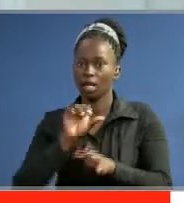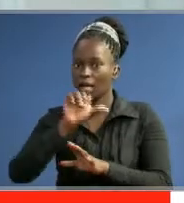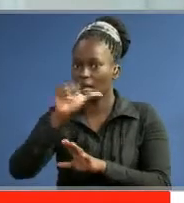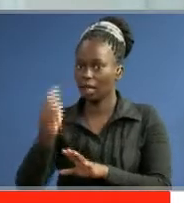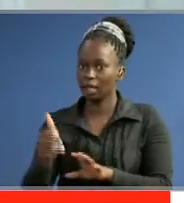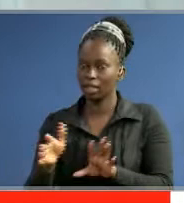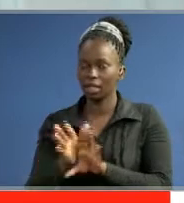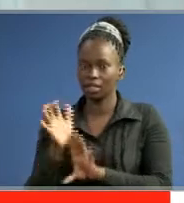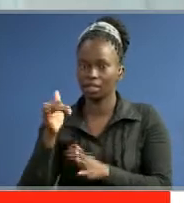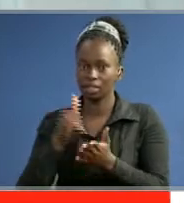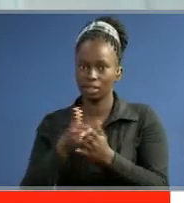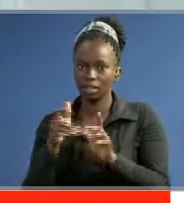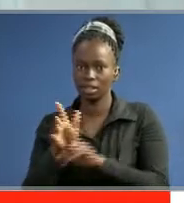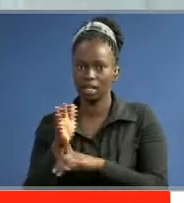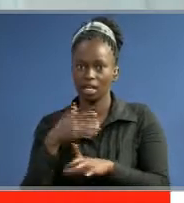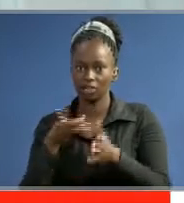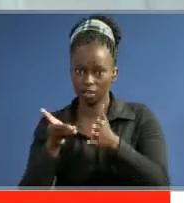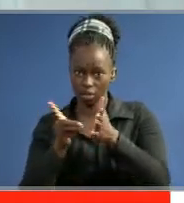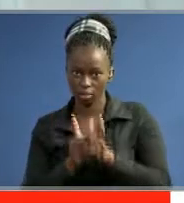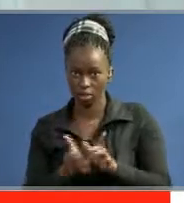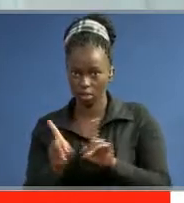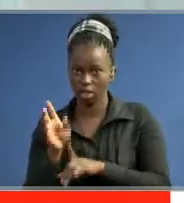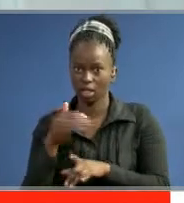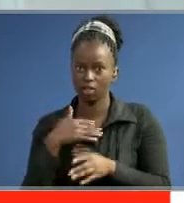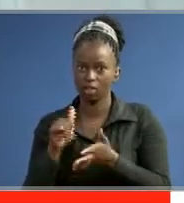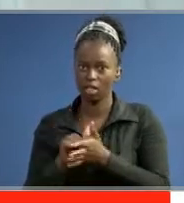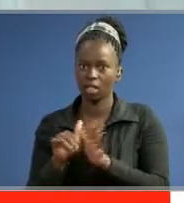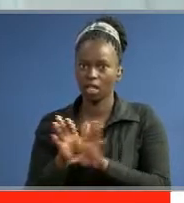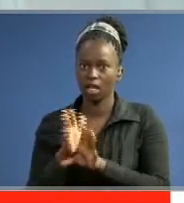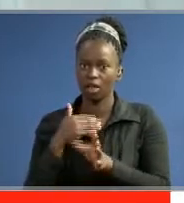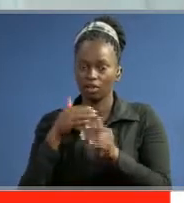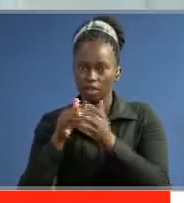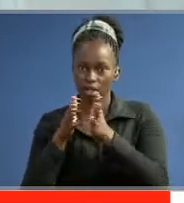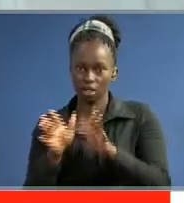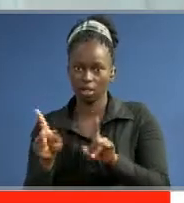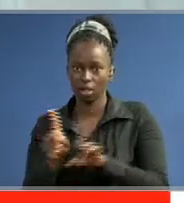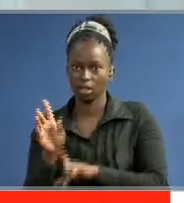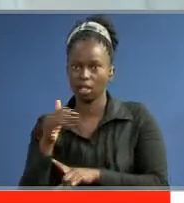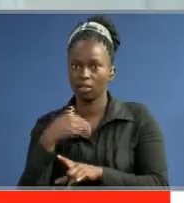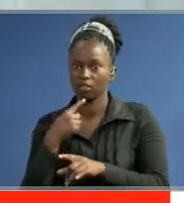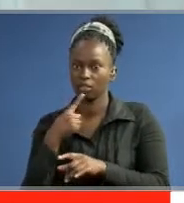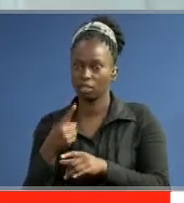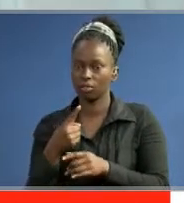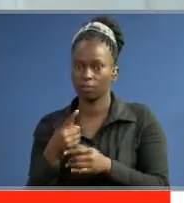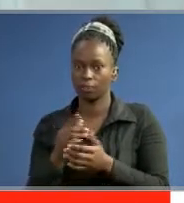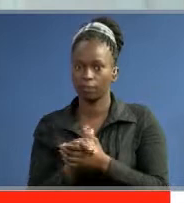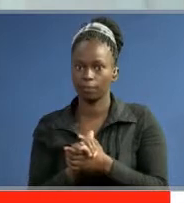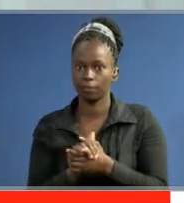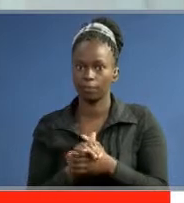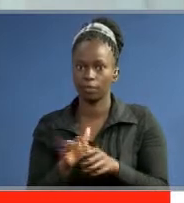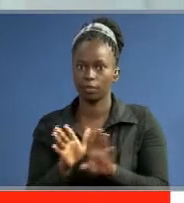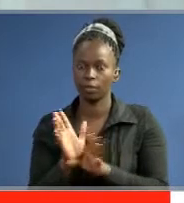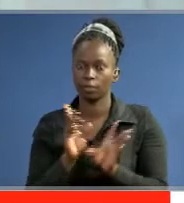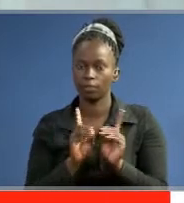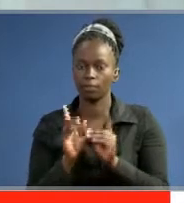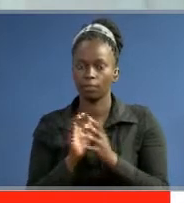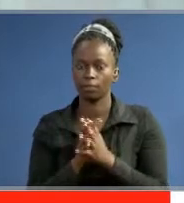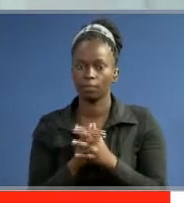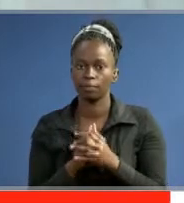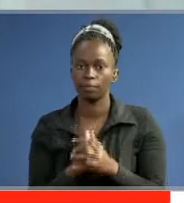dwellers, invites demand that has attracted careless traders who will sell anything that is meaty. Here is Faith Anyula with more.